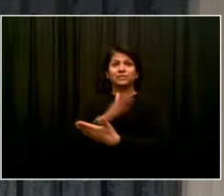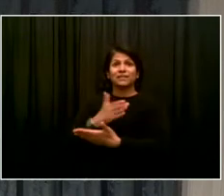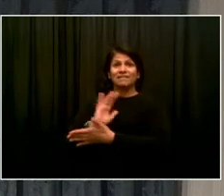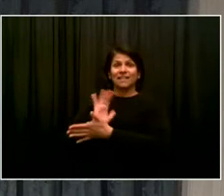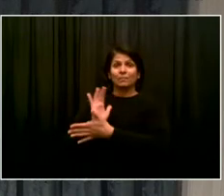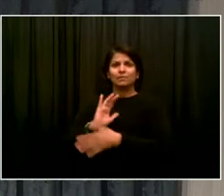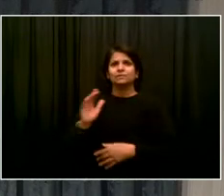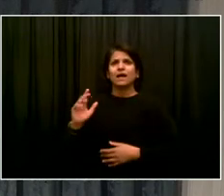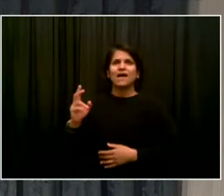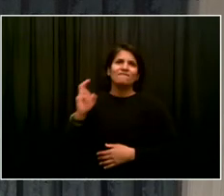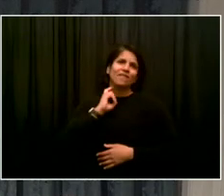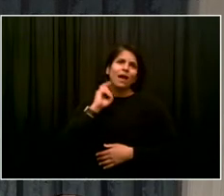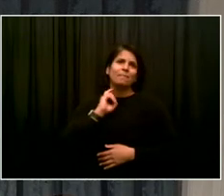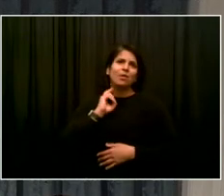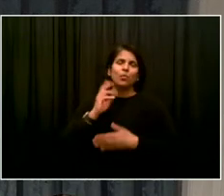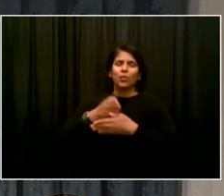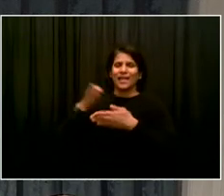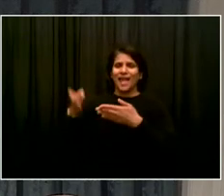was, that was.